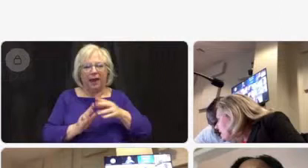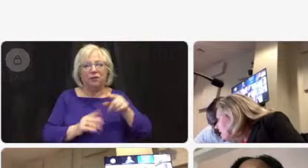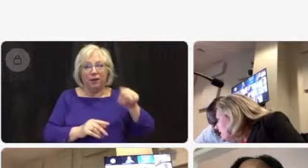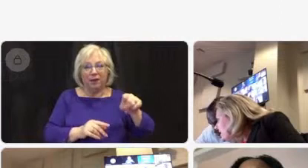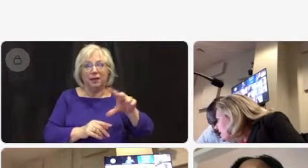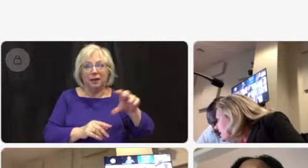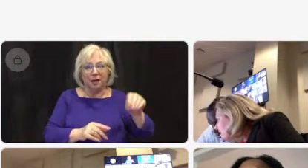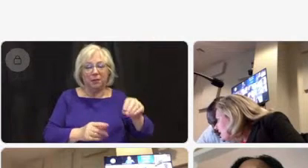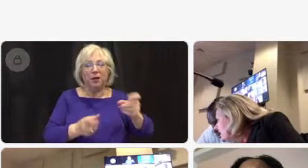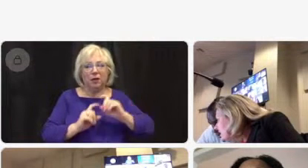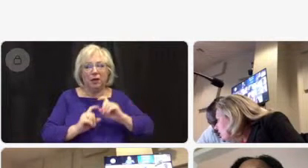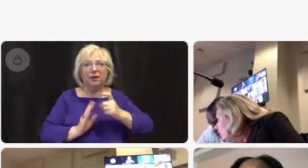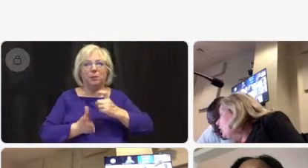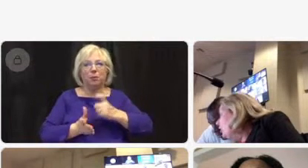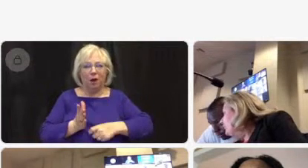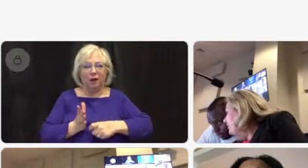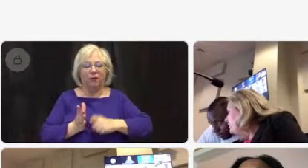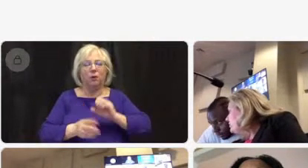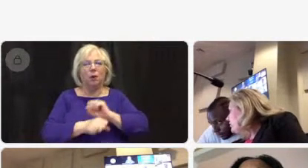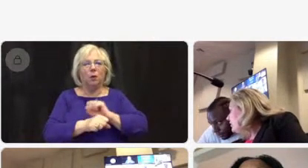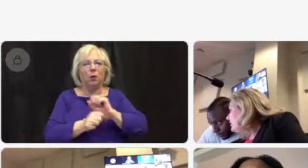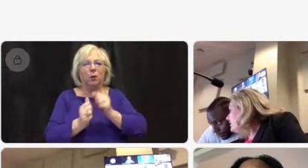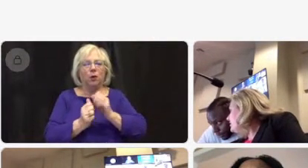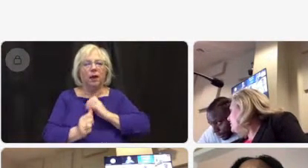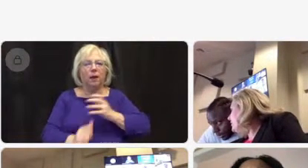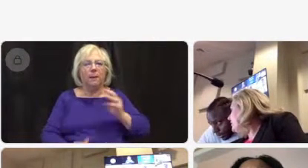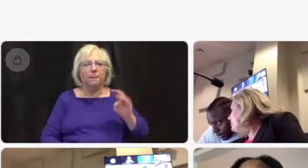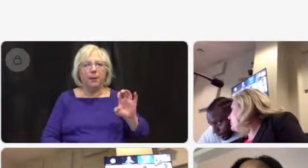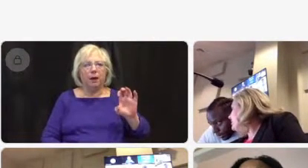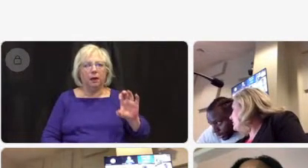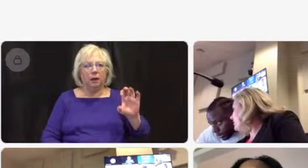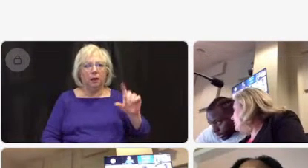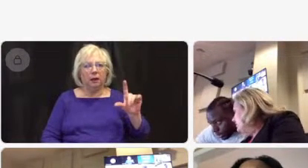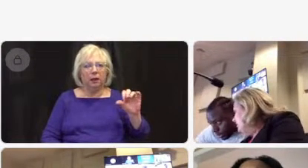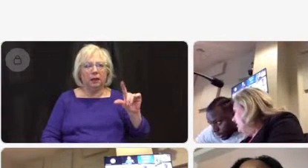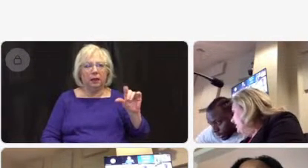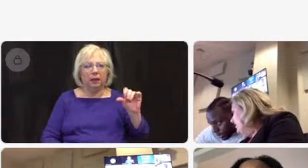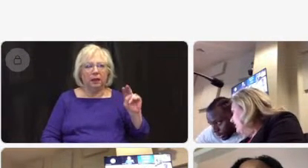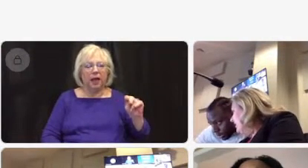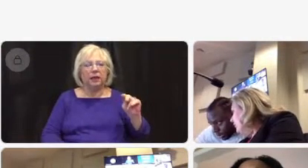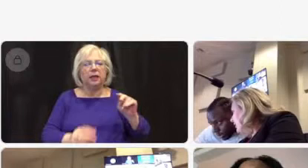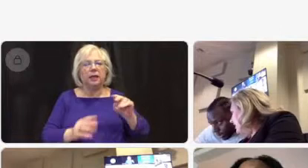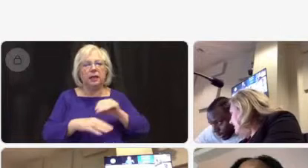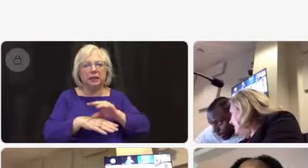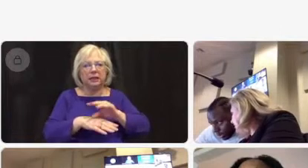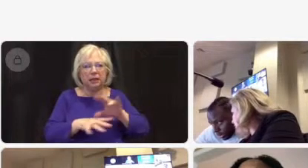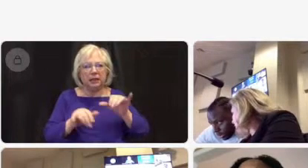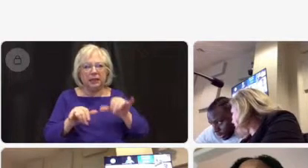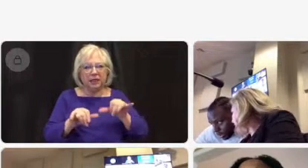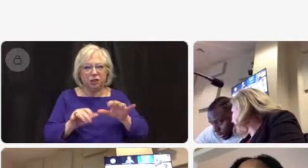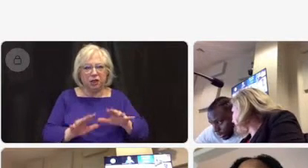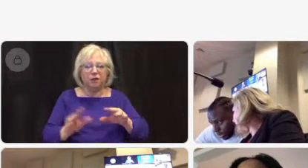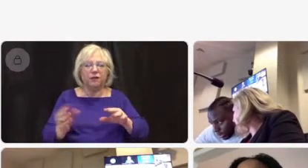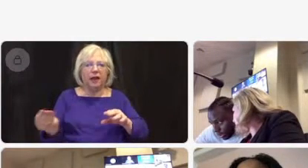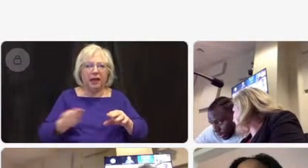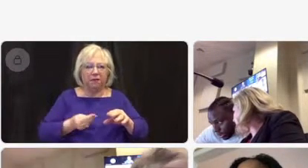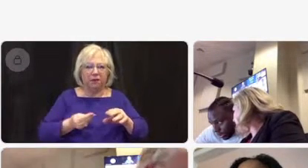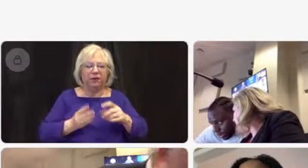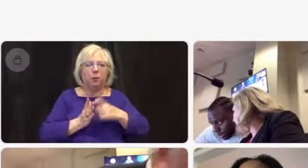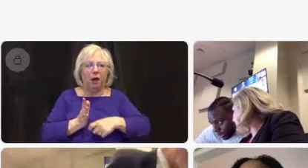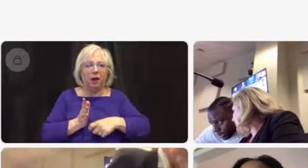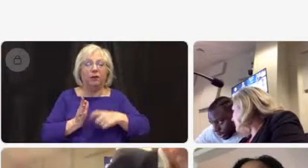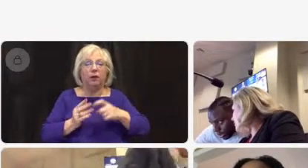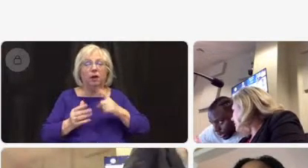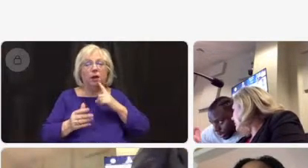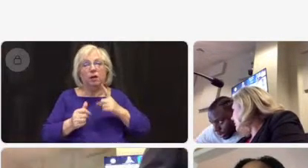a price. We worked with our McClellan consultant engineer, and so they gave us a price. Originally it